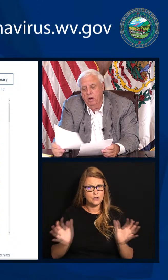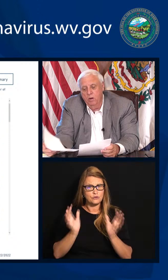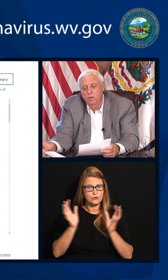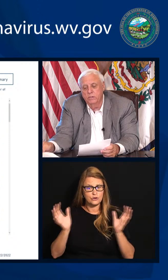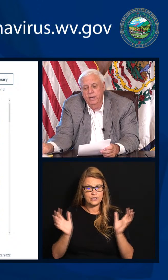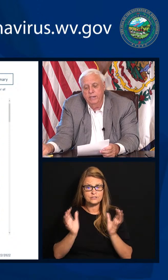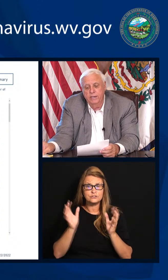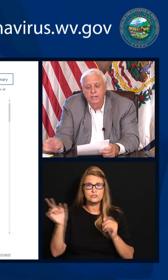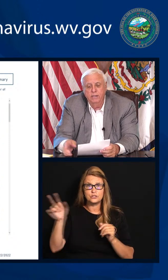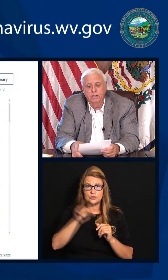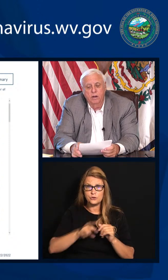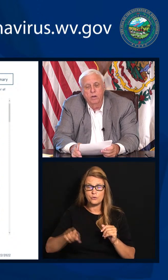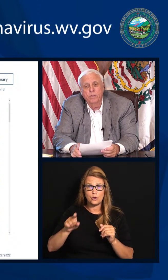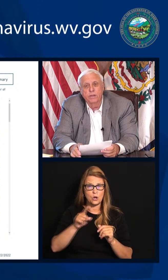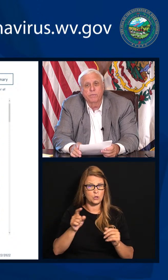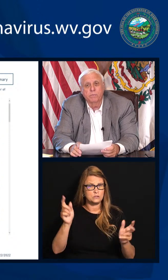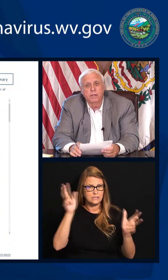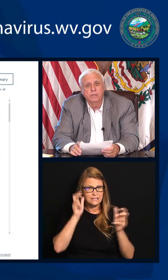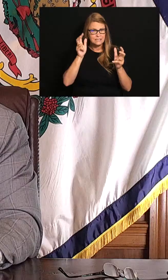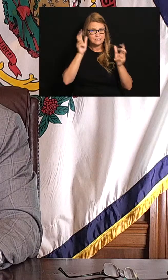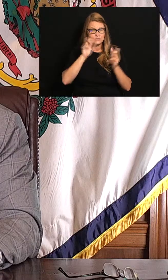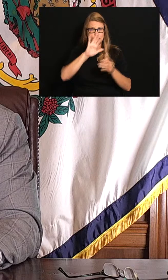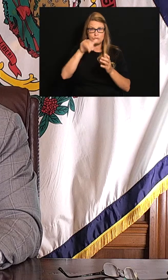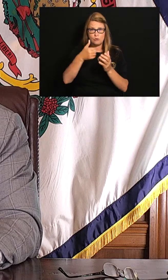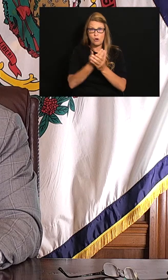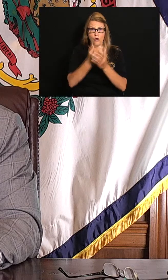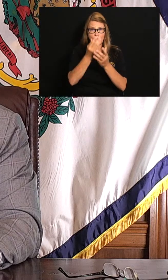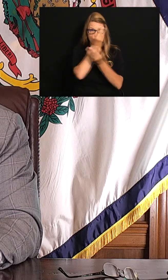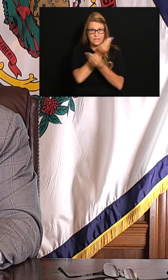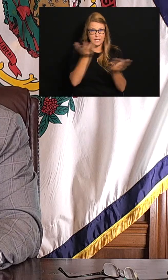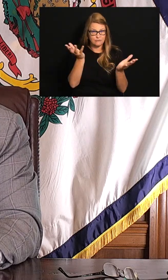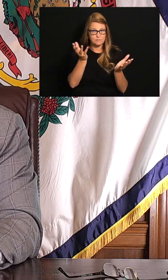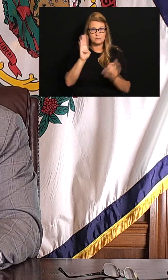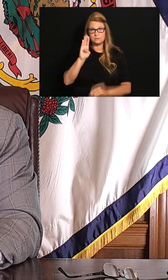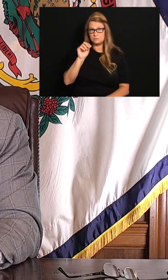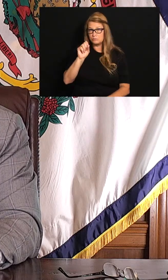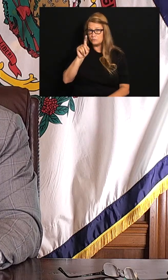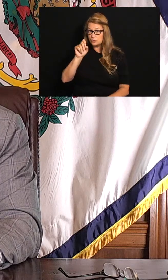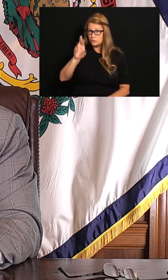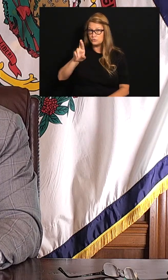time, take heed to all the information we give you about booster shots.